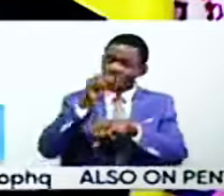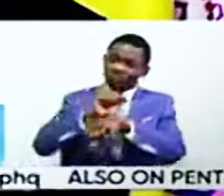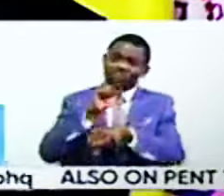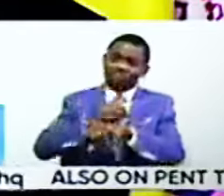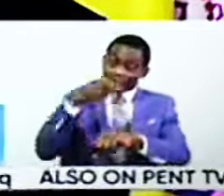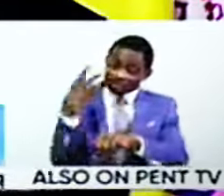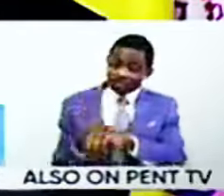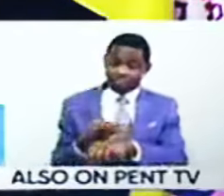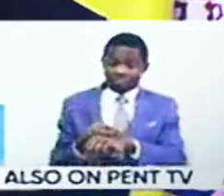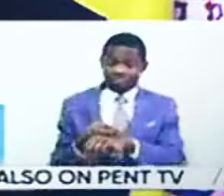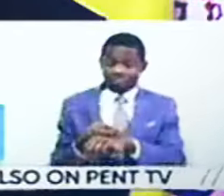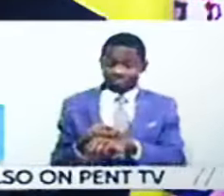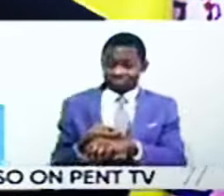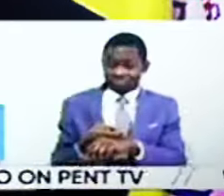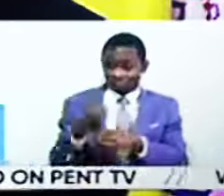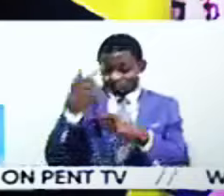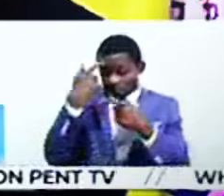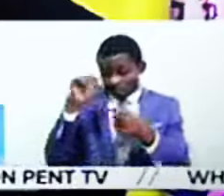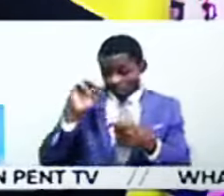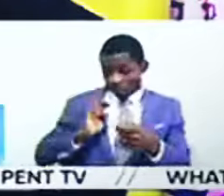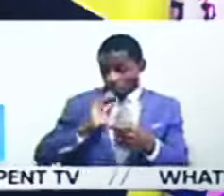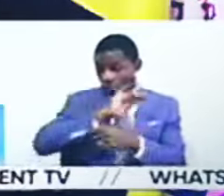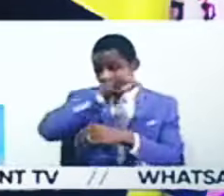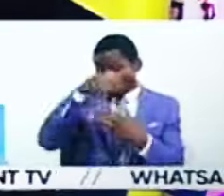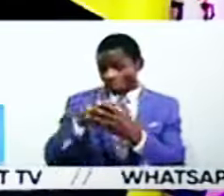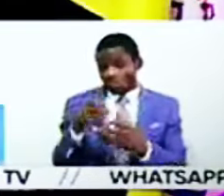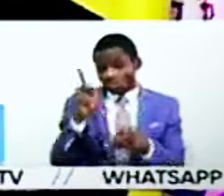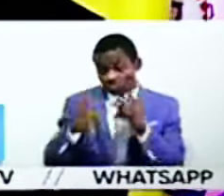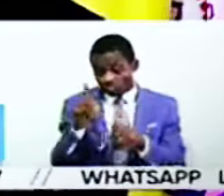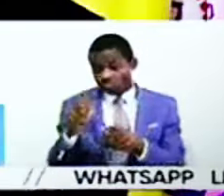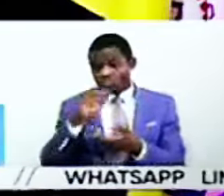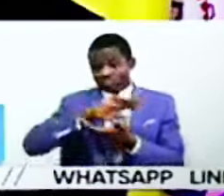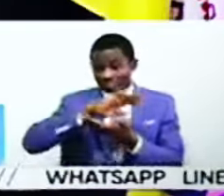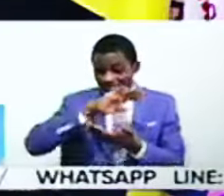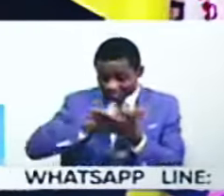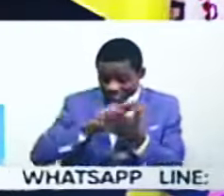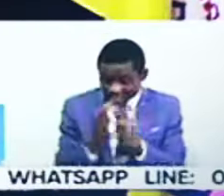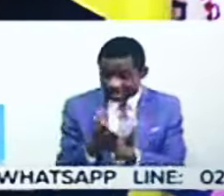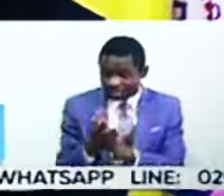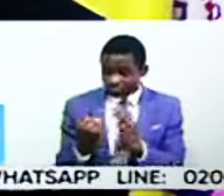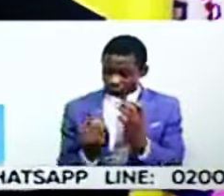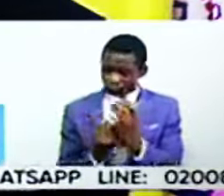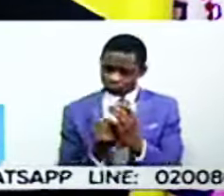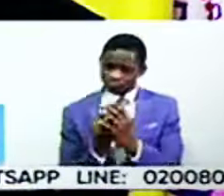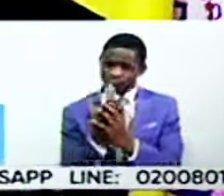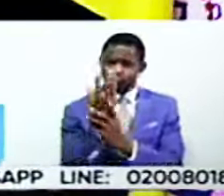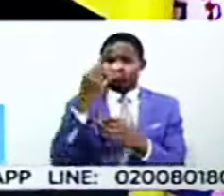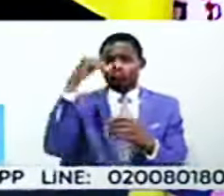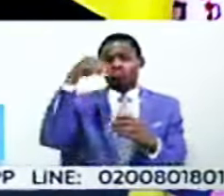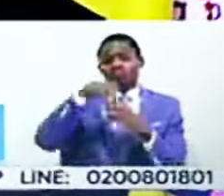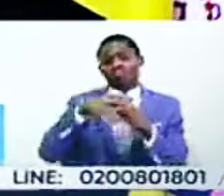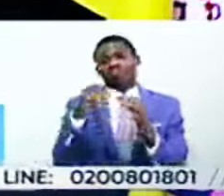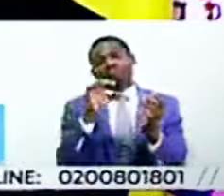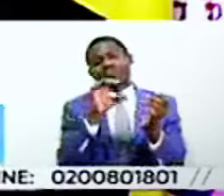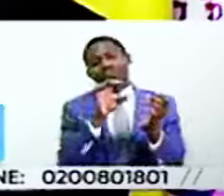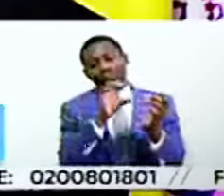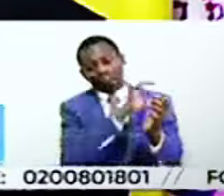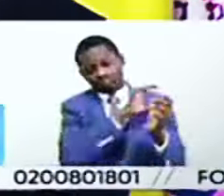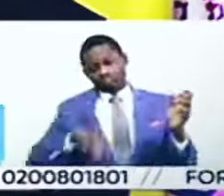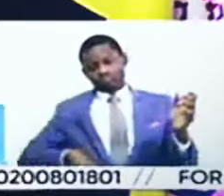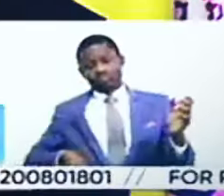This one is described in Acts chapter 26 as the opening of